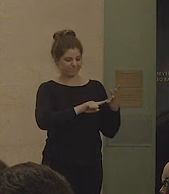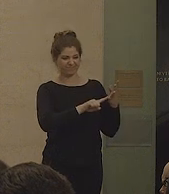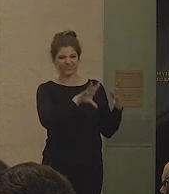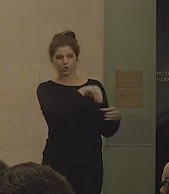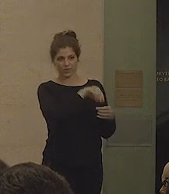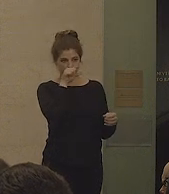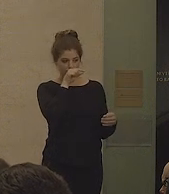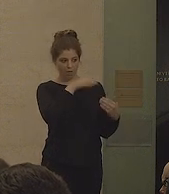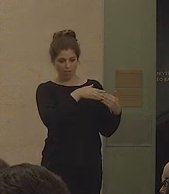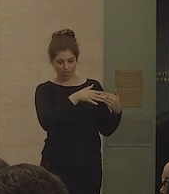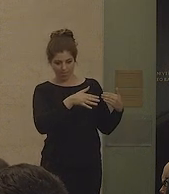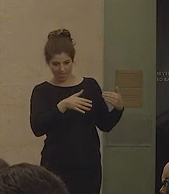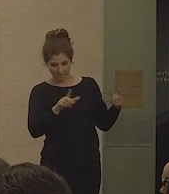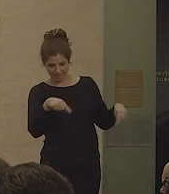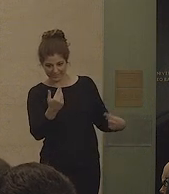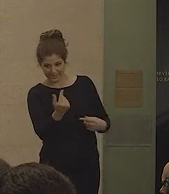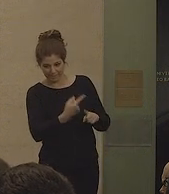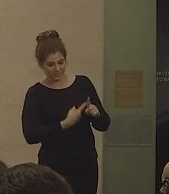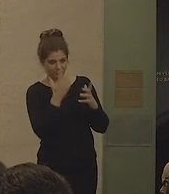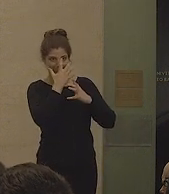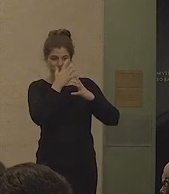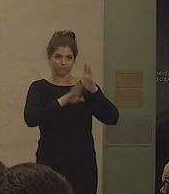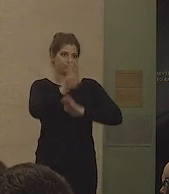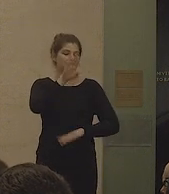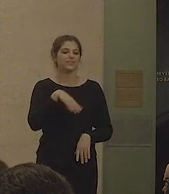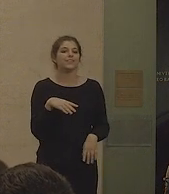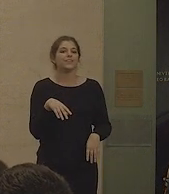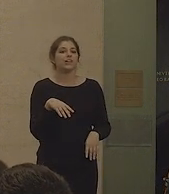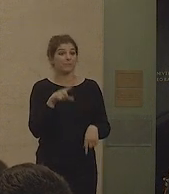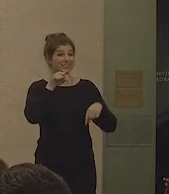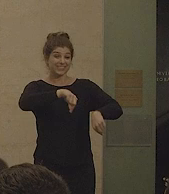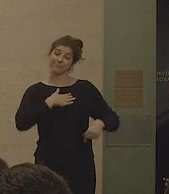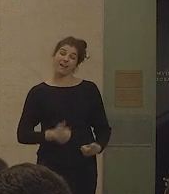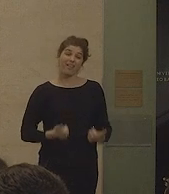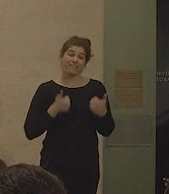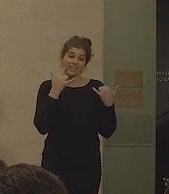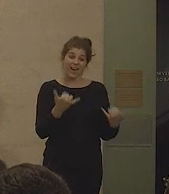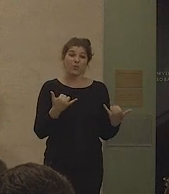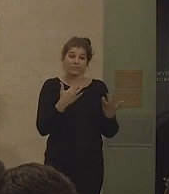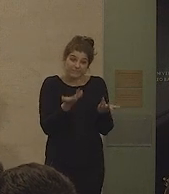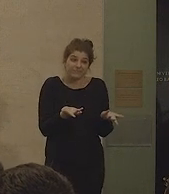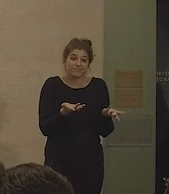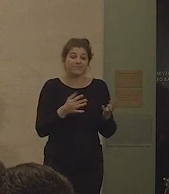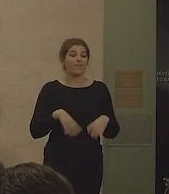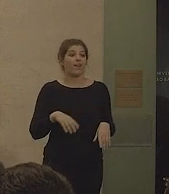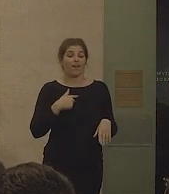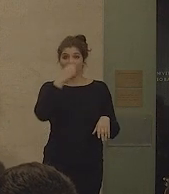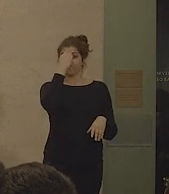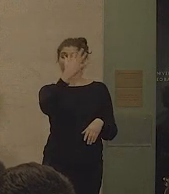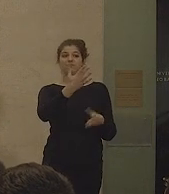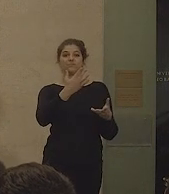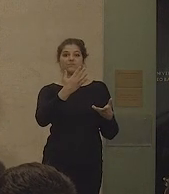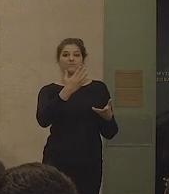so that's just been pretty organic over the past 15 months, but This is the life I live now. I can tell you I'm going to